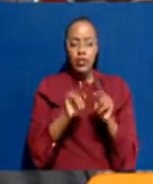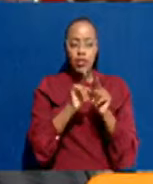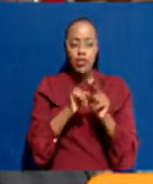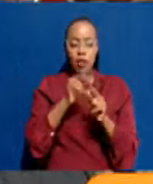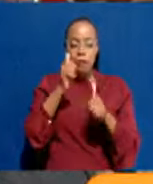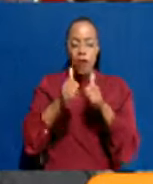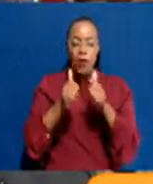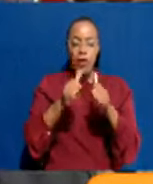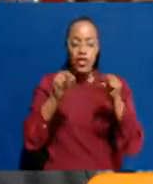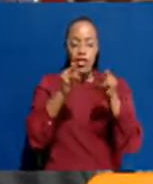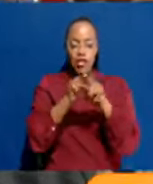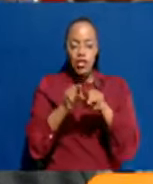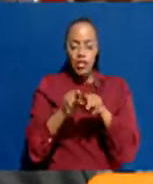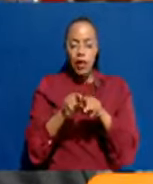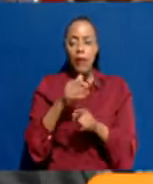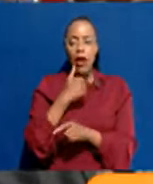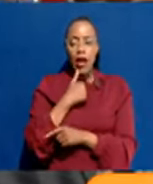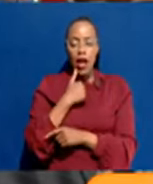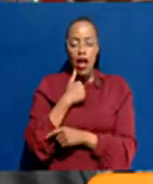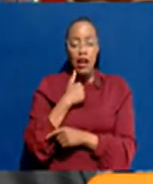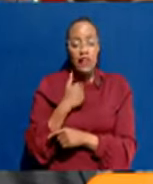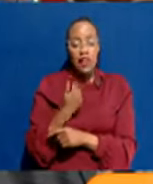which of course was read to the